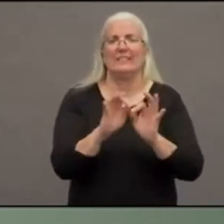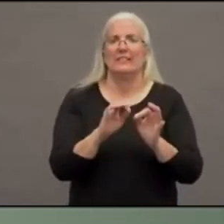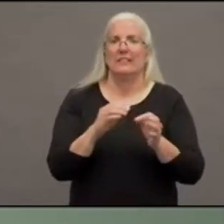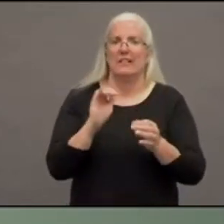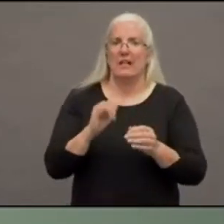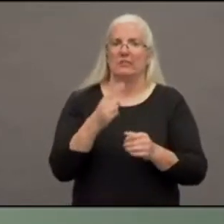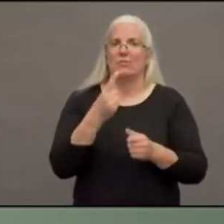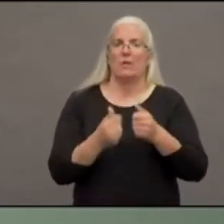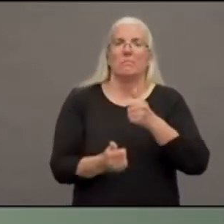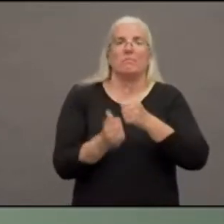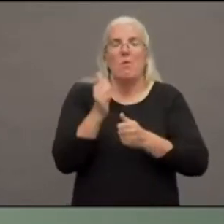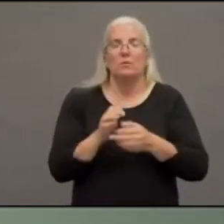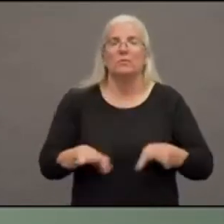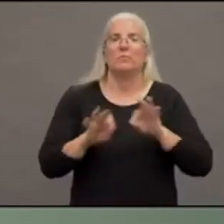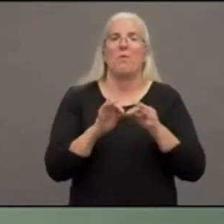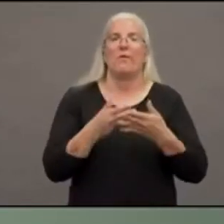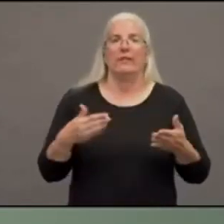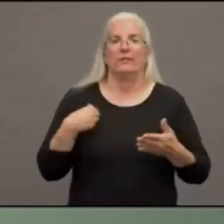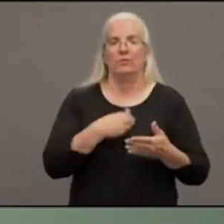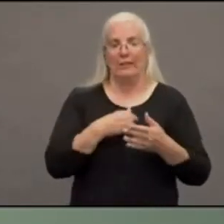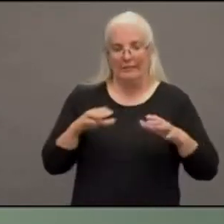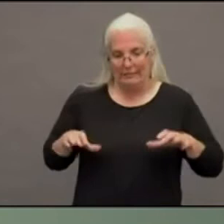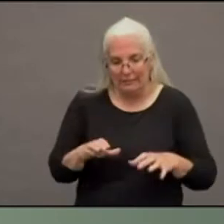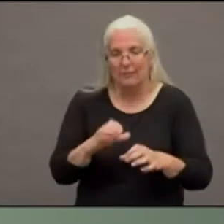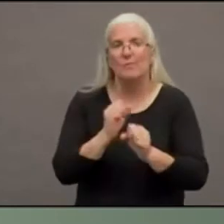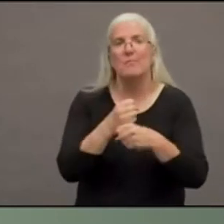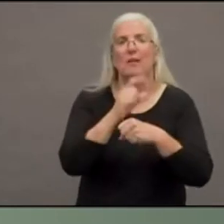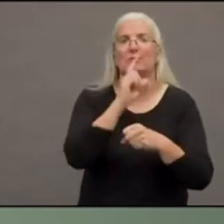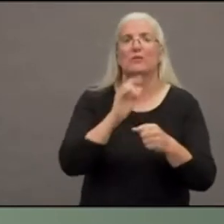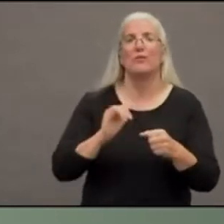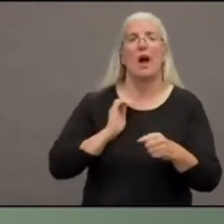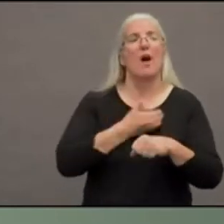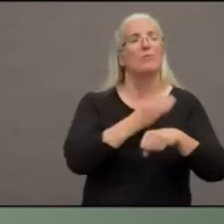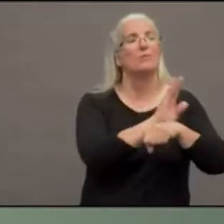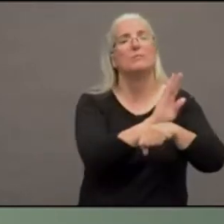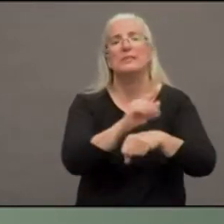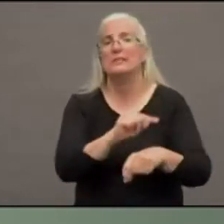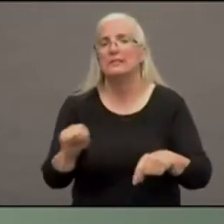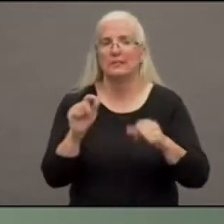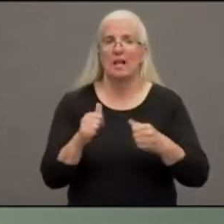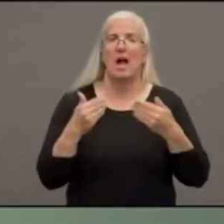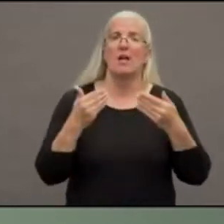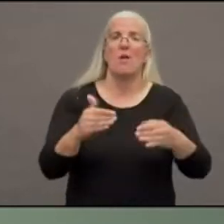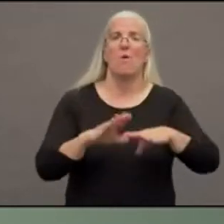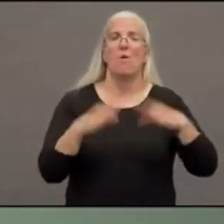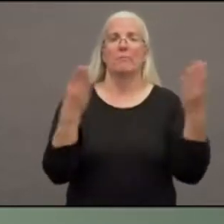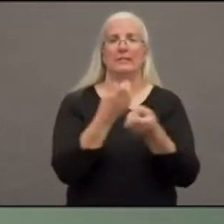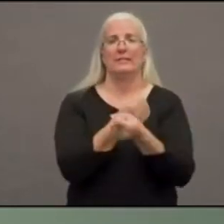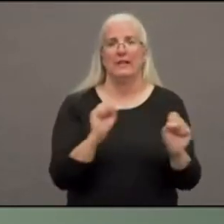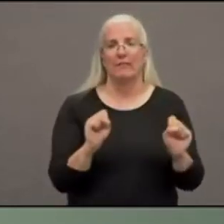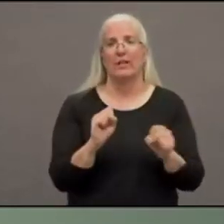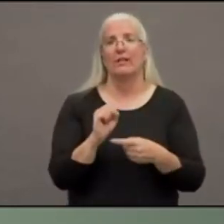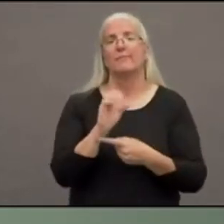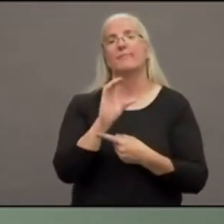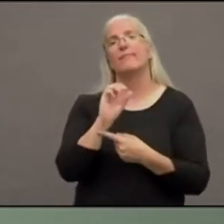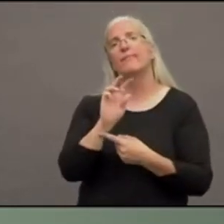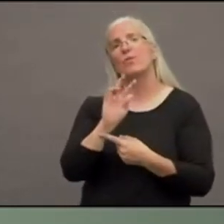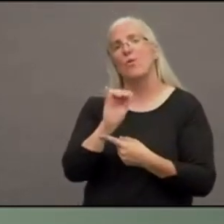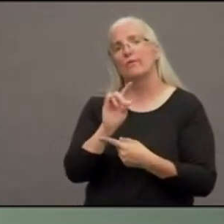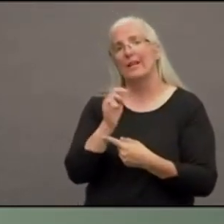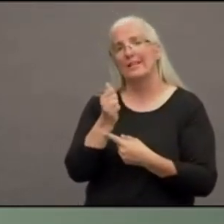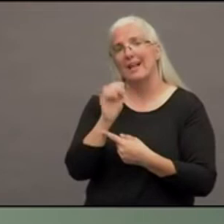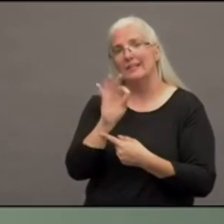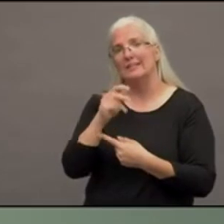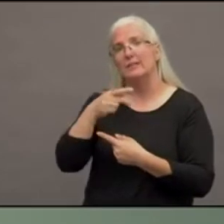to ensure that businesses are able to be open safely. So again, that's covid19prepared.org, and every business needs to fill out